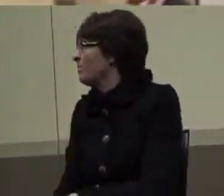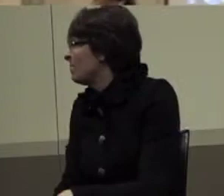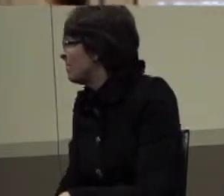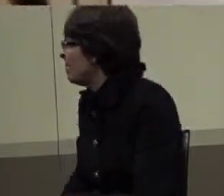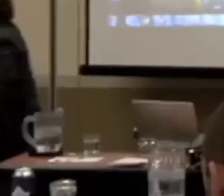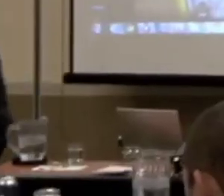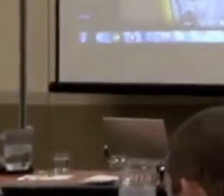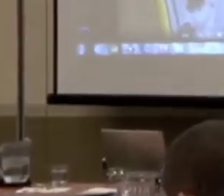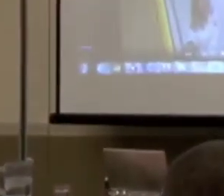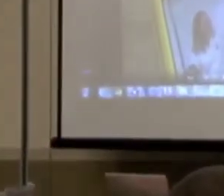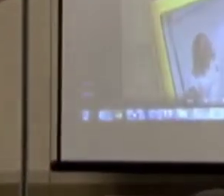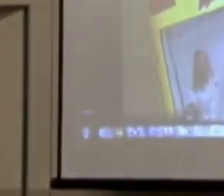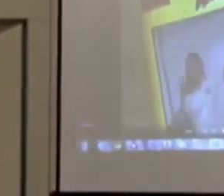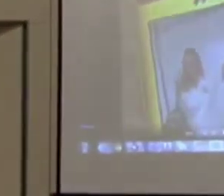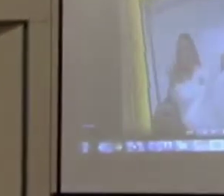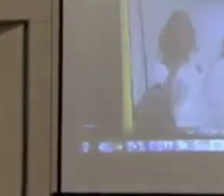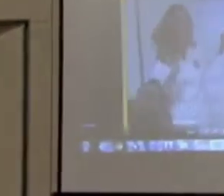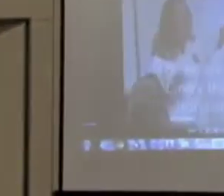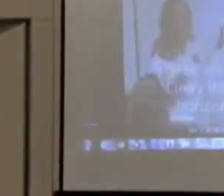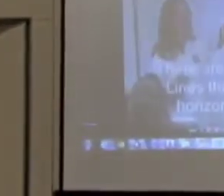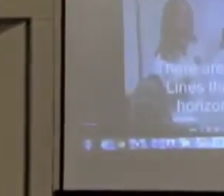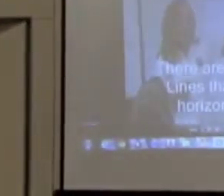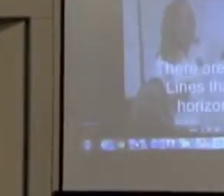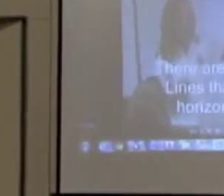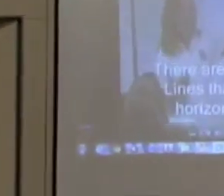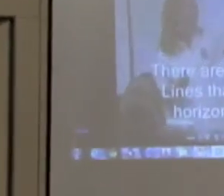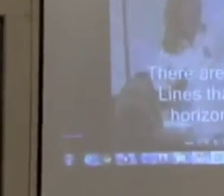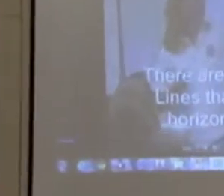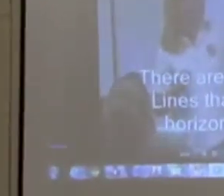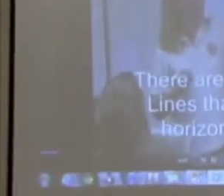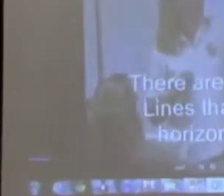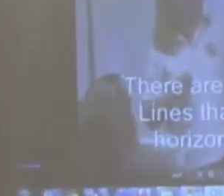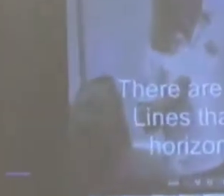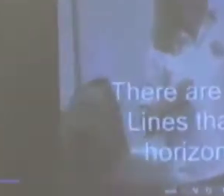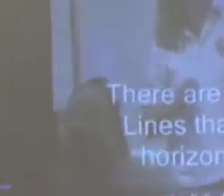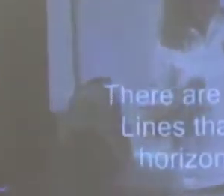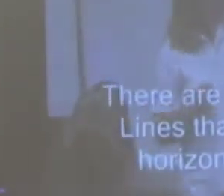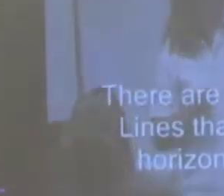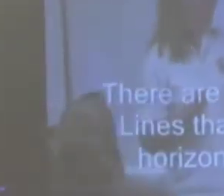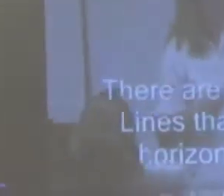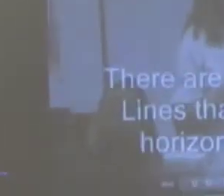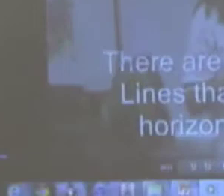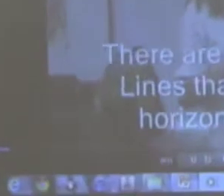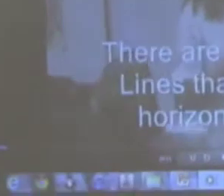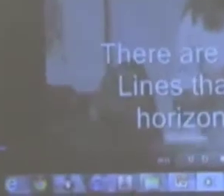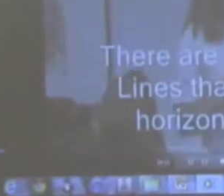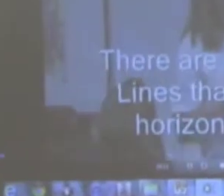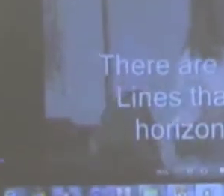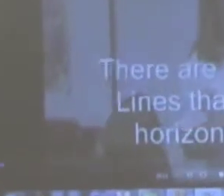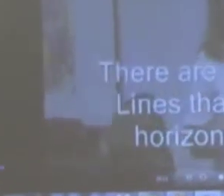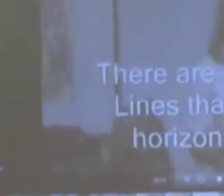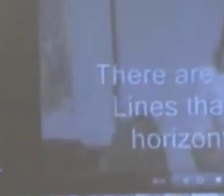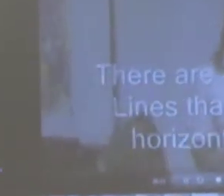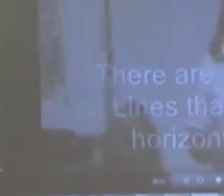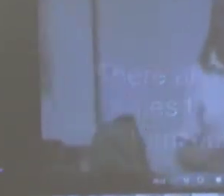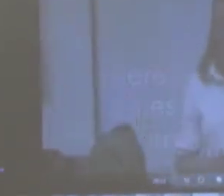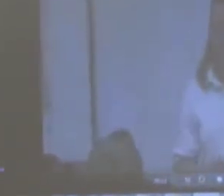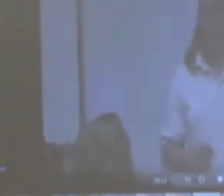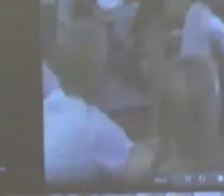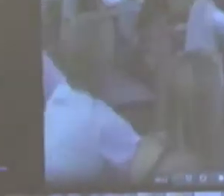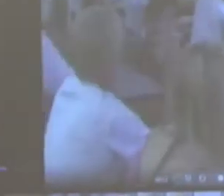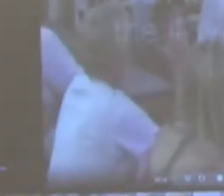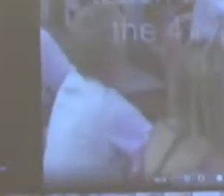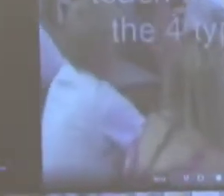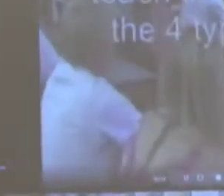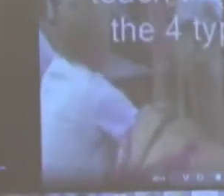of lines. Now, there's 4 types of lines. You have lines that go up, lines that go down, horizontal lines, and vertical